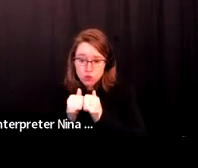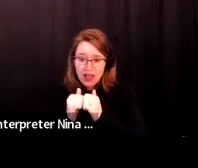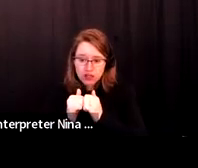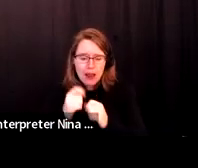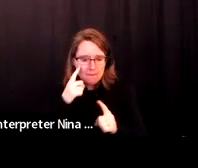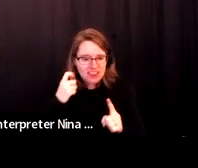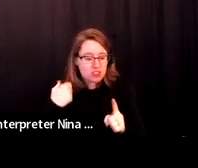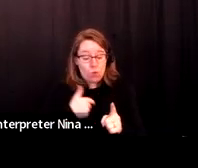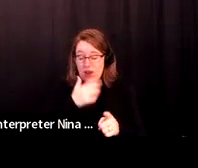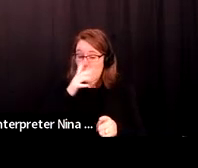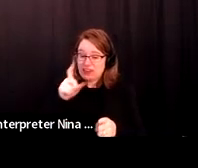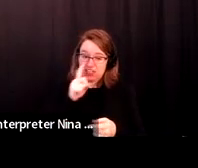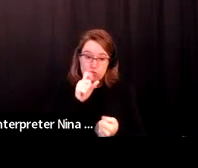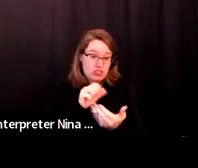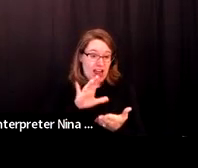in a long-term plan.